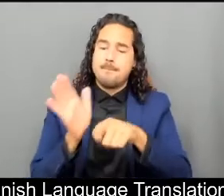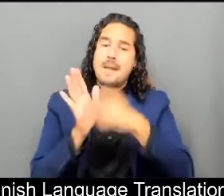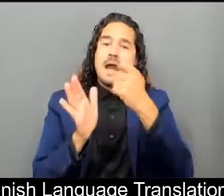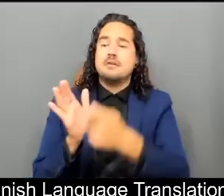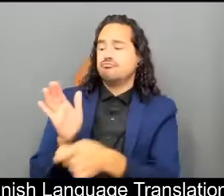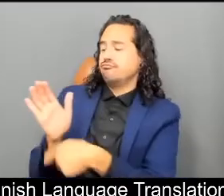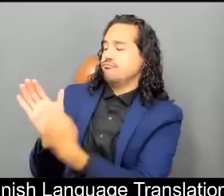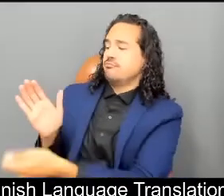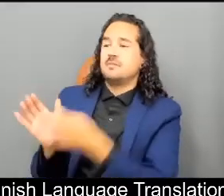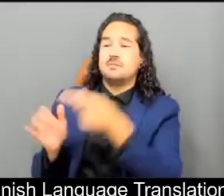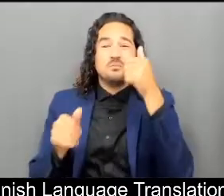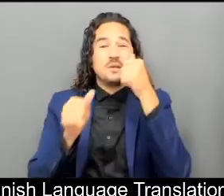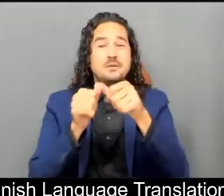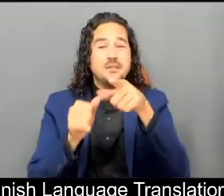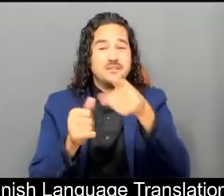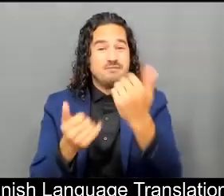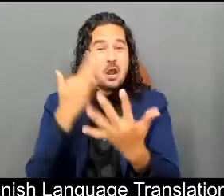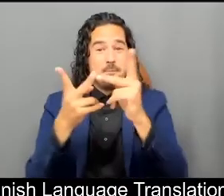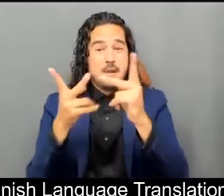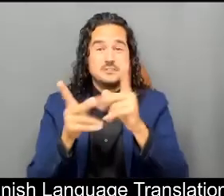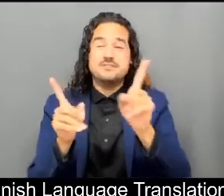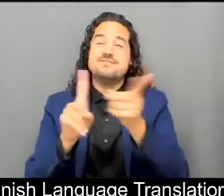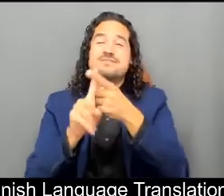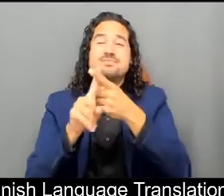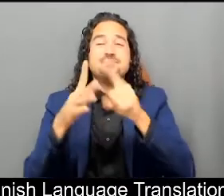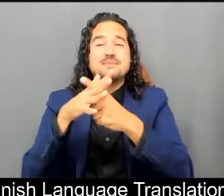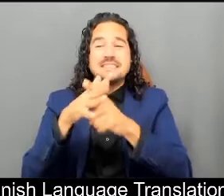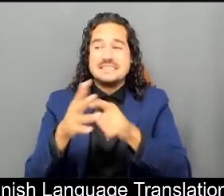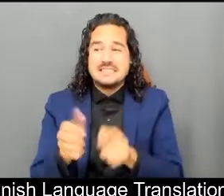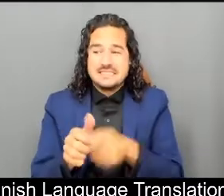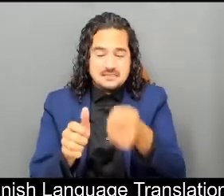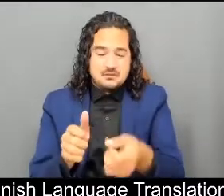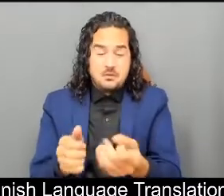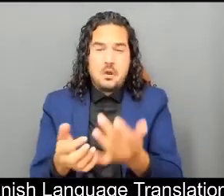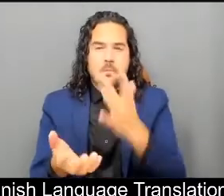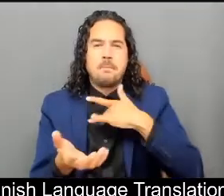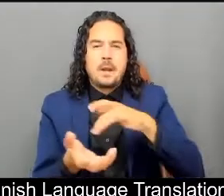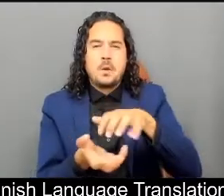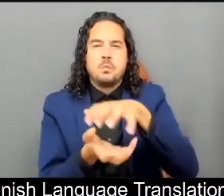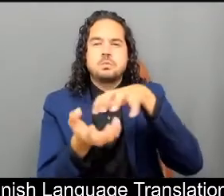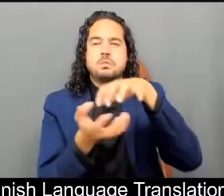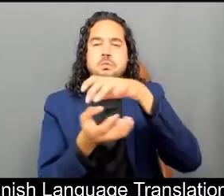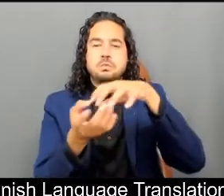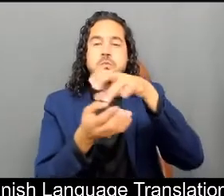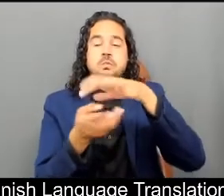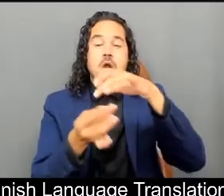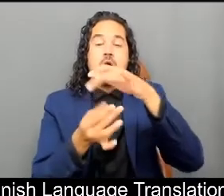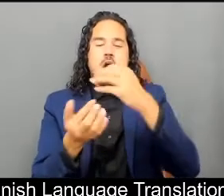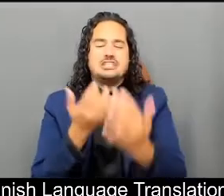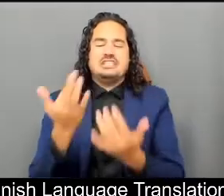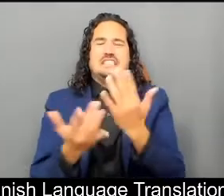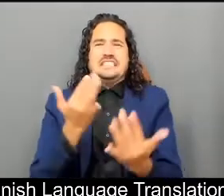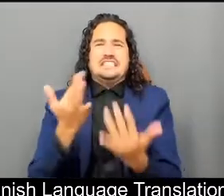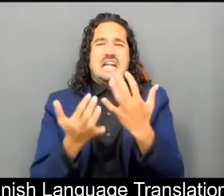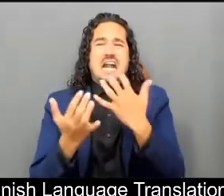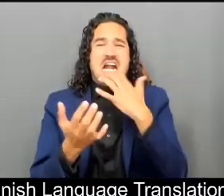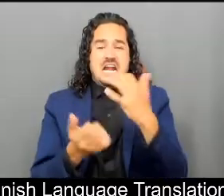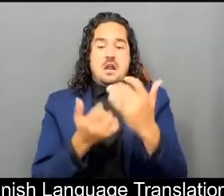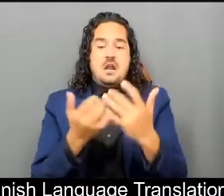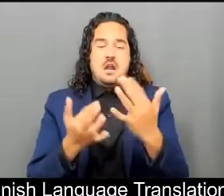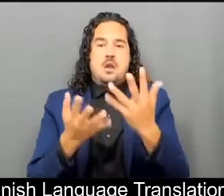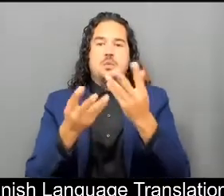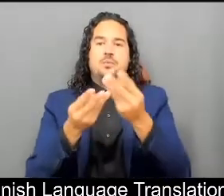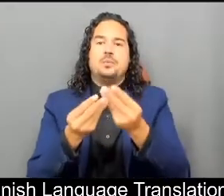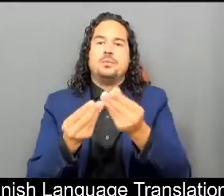well. Once that fireplace starts to burn really well, the smoke there's much less smoke. It burns hot and clear. Well, we're in kind of